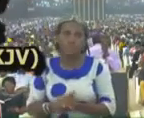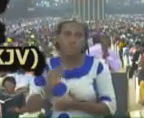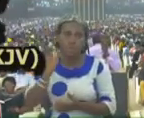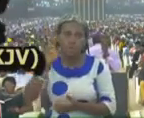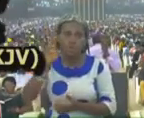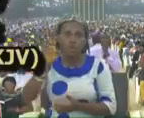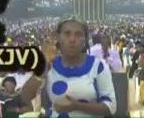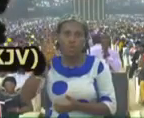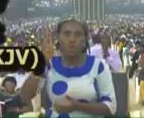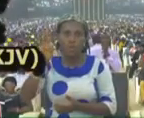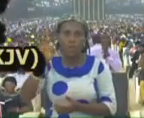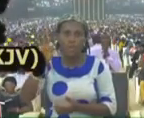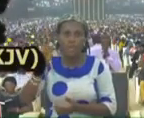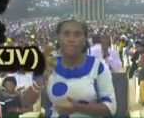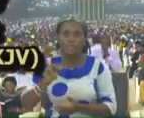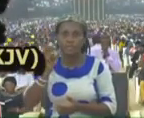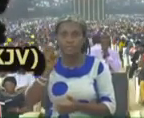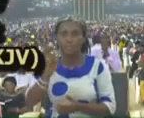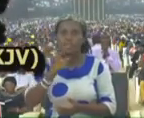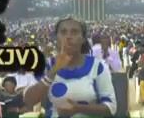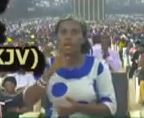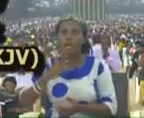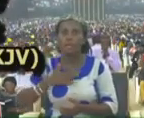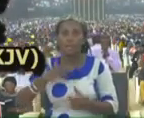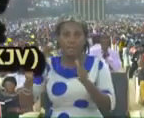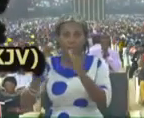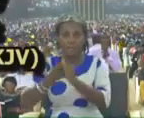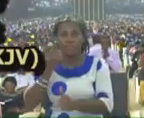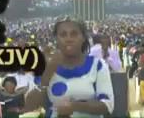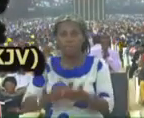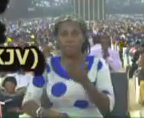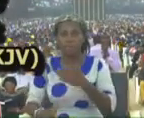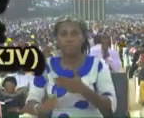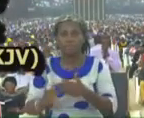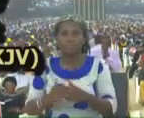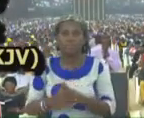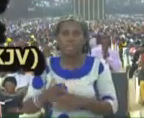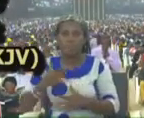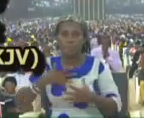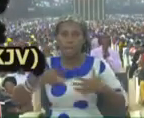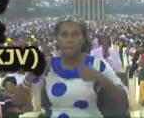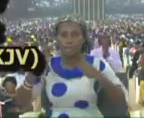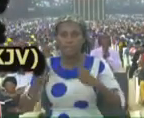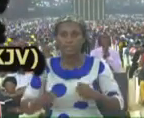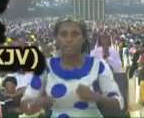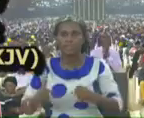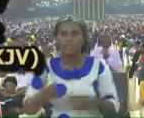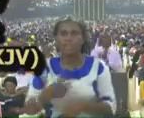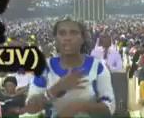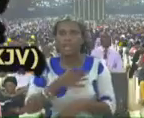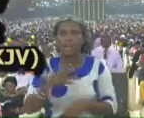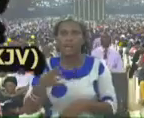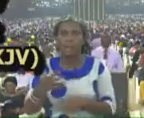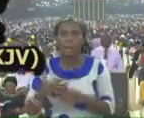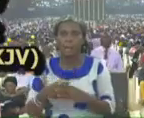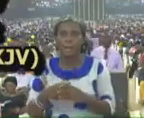Reuben, thou art my firstborn, my might,